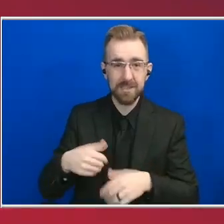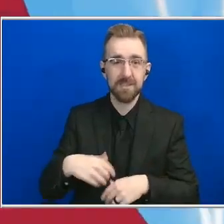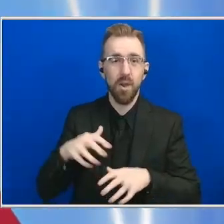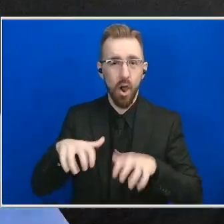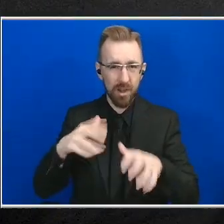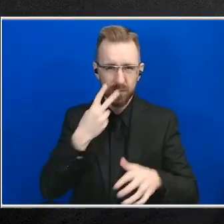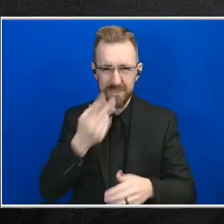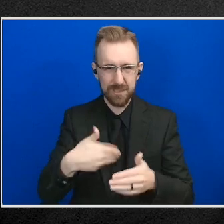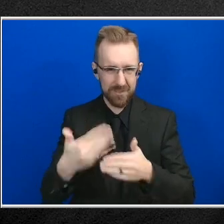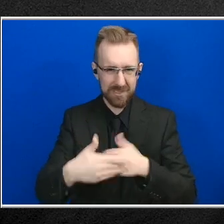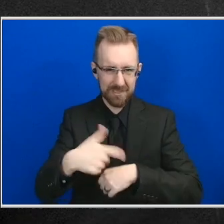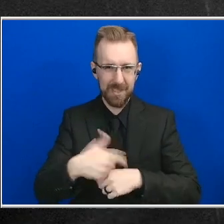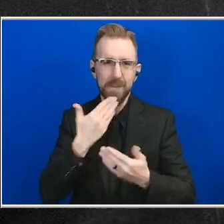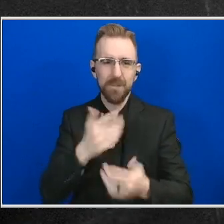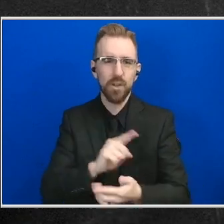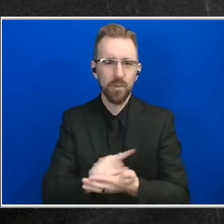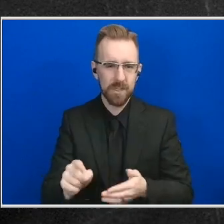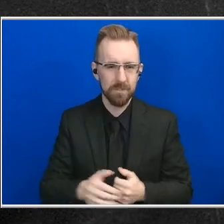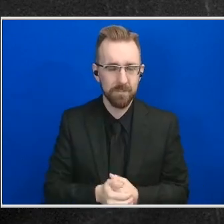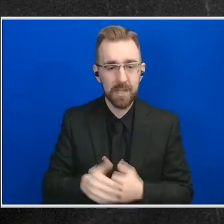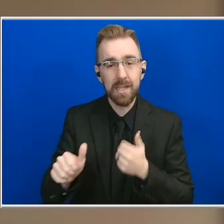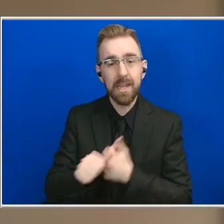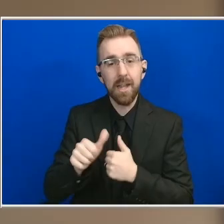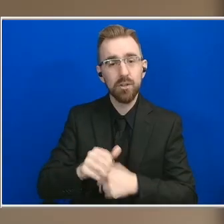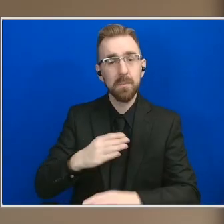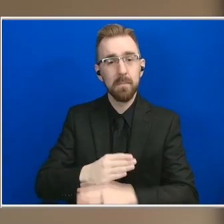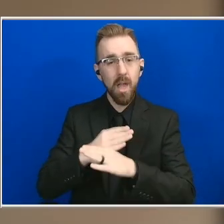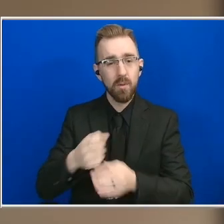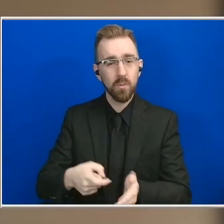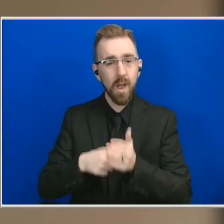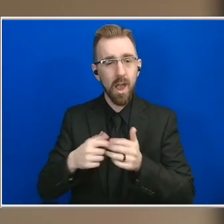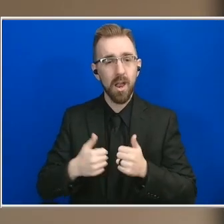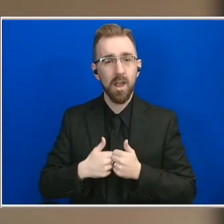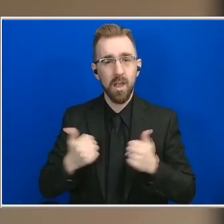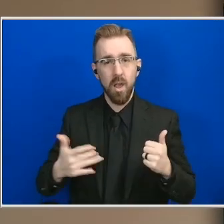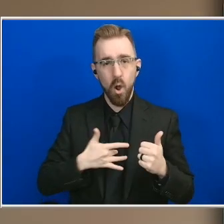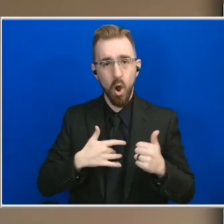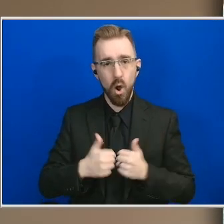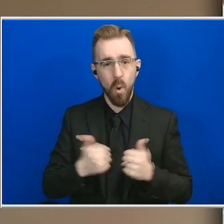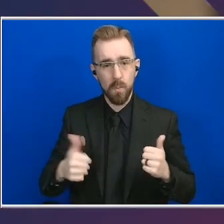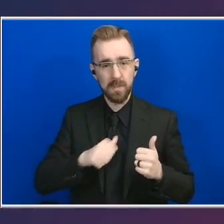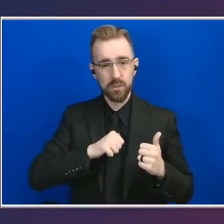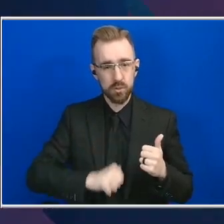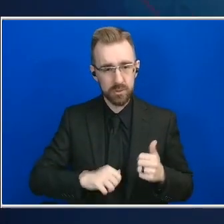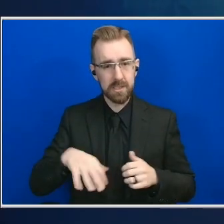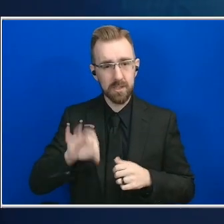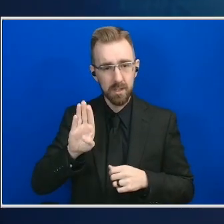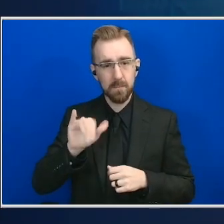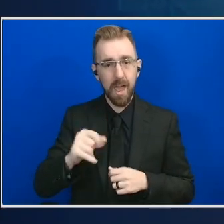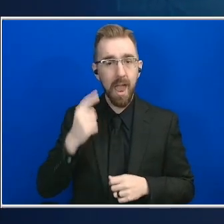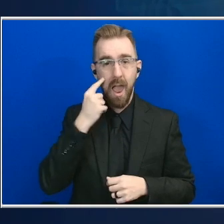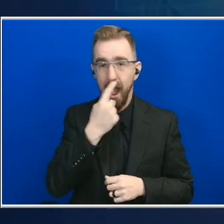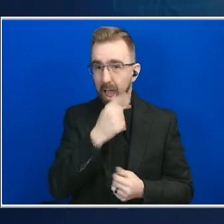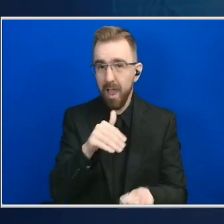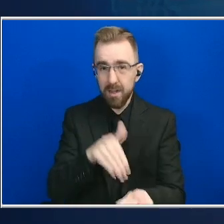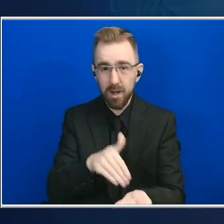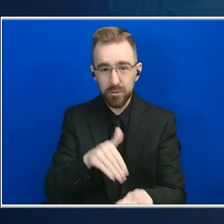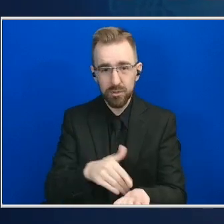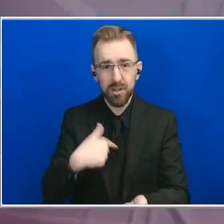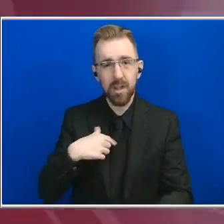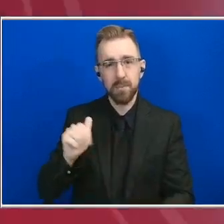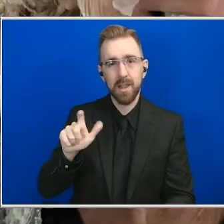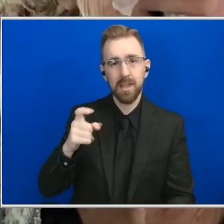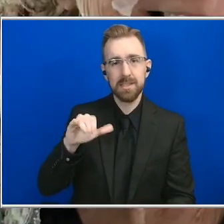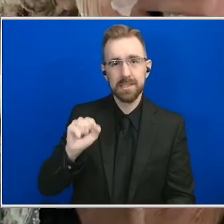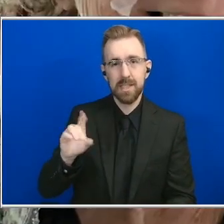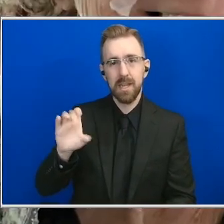week. Dangerous blockages requiring open heart surgery discovered by an eye doctor. I'm Alexis Del Cid on the next All Things